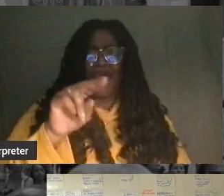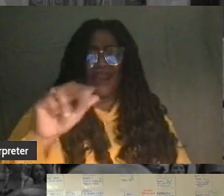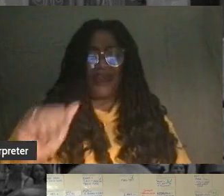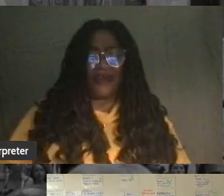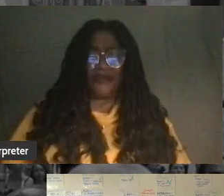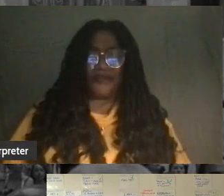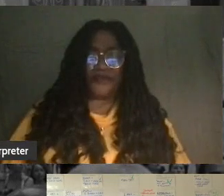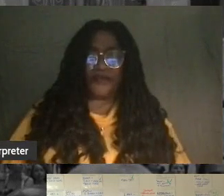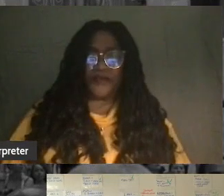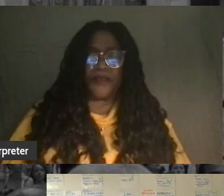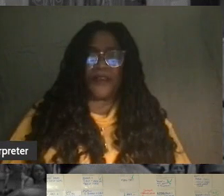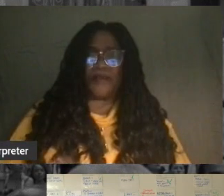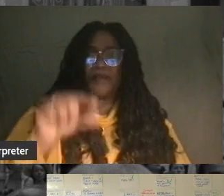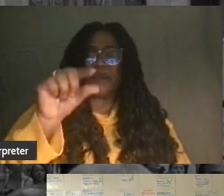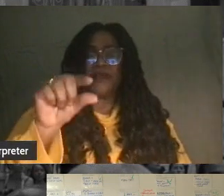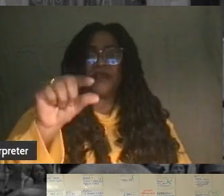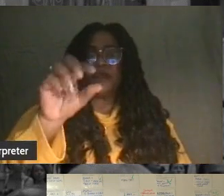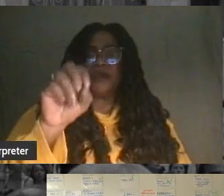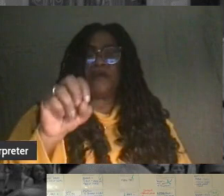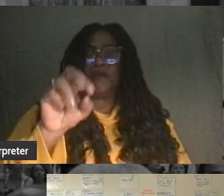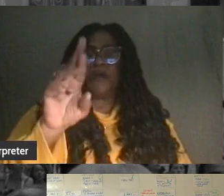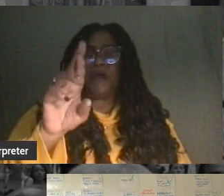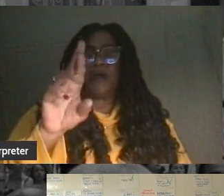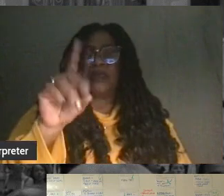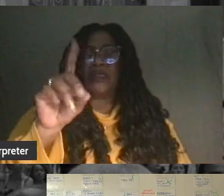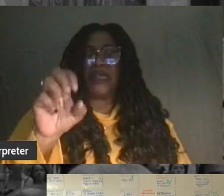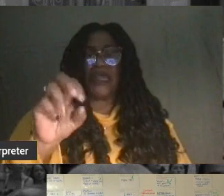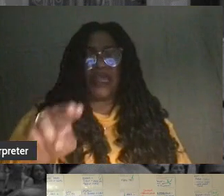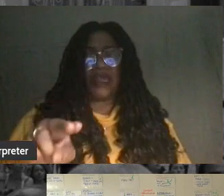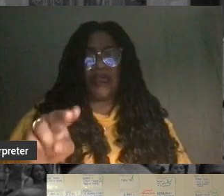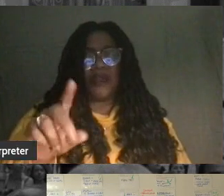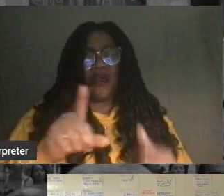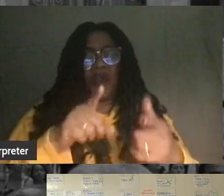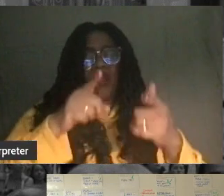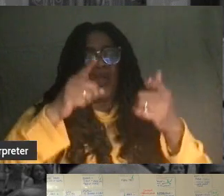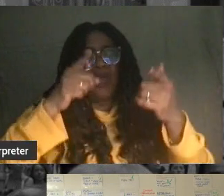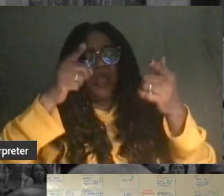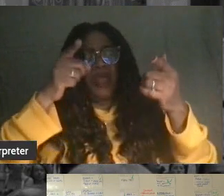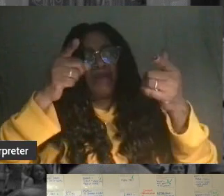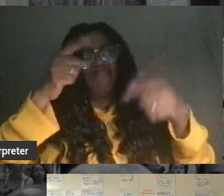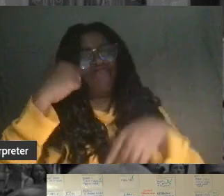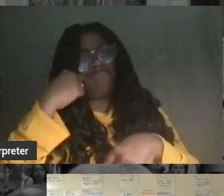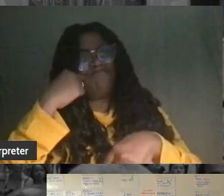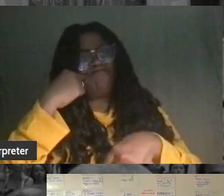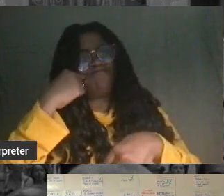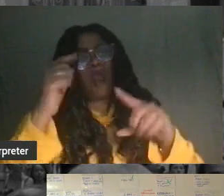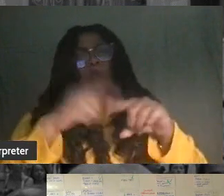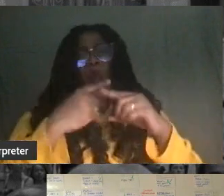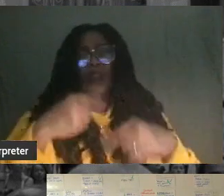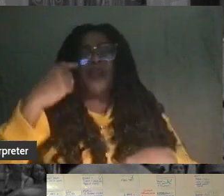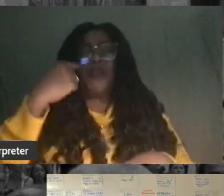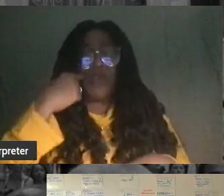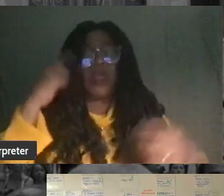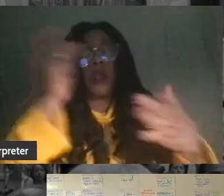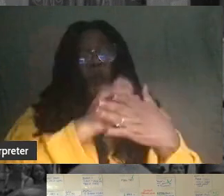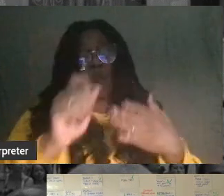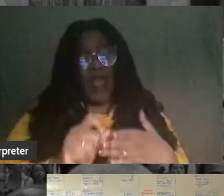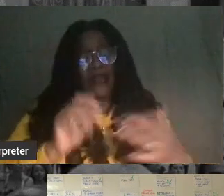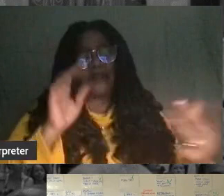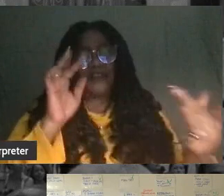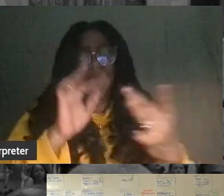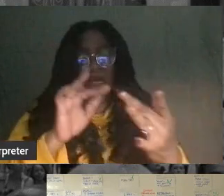Gordon, when do you think a writer should contact an attorney, and what are some of the things that you consider when you're thinking